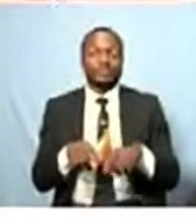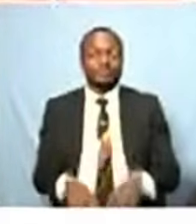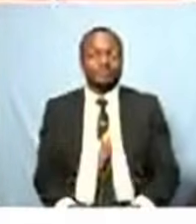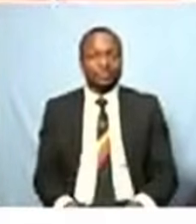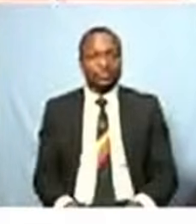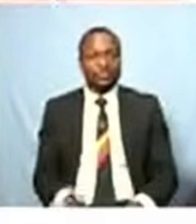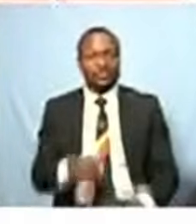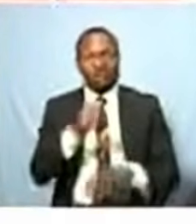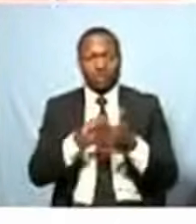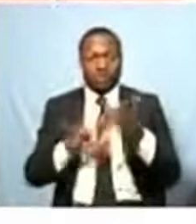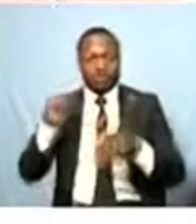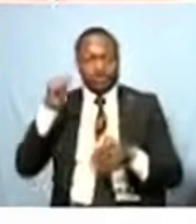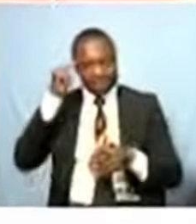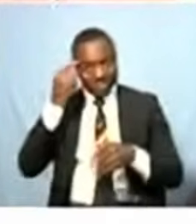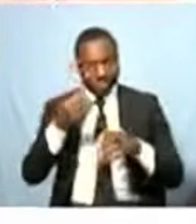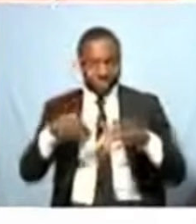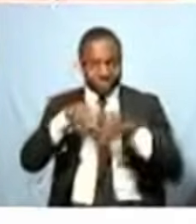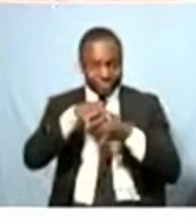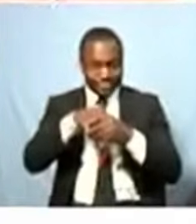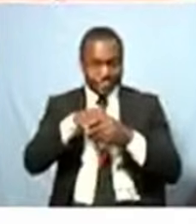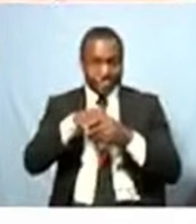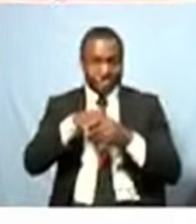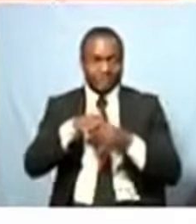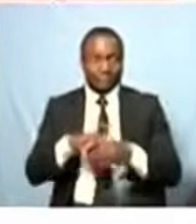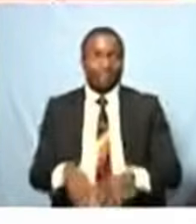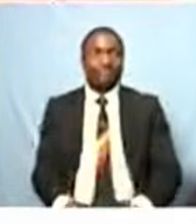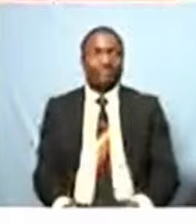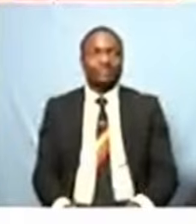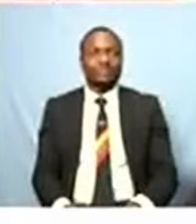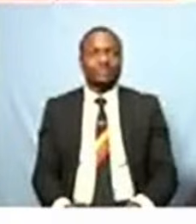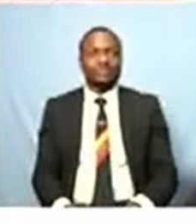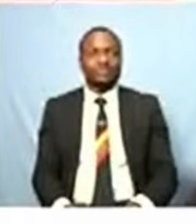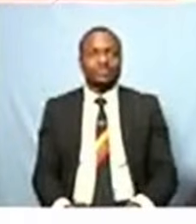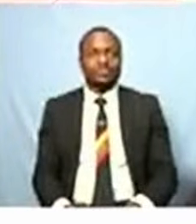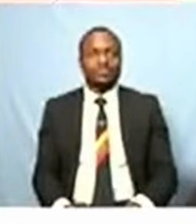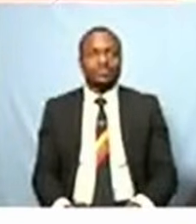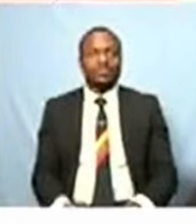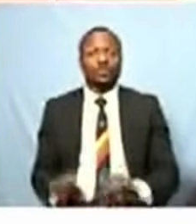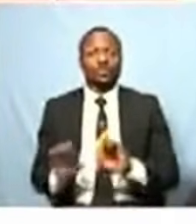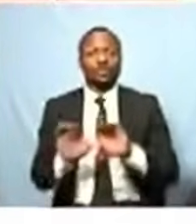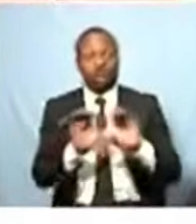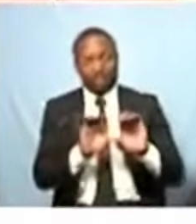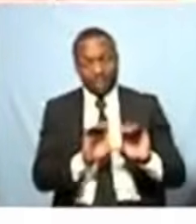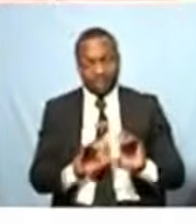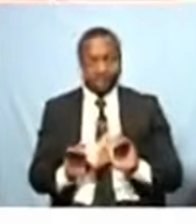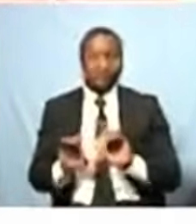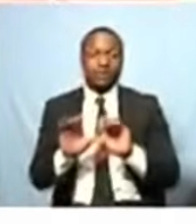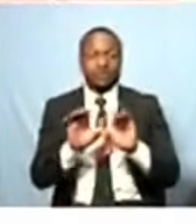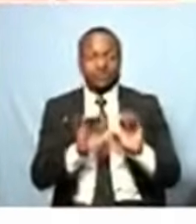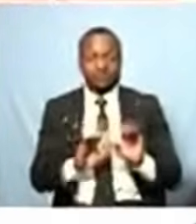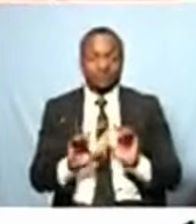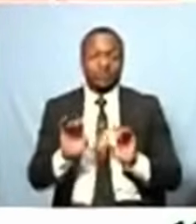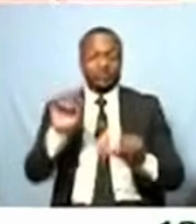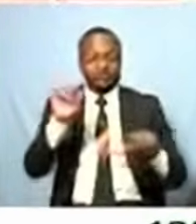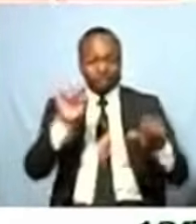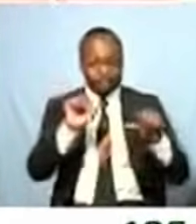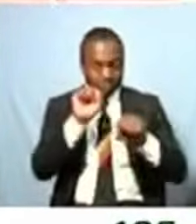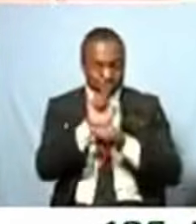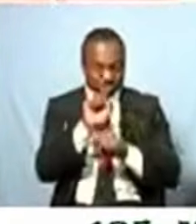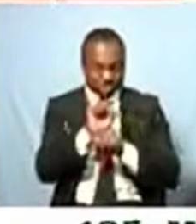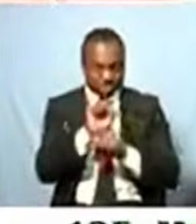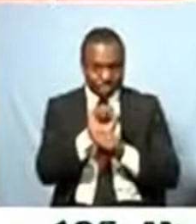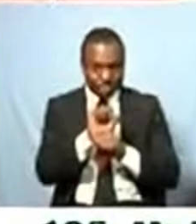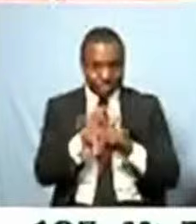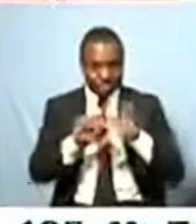What government is considering, Honourable Member, is that we undertake the undertaking of the civil works